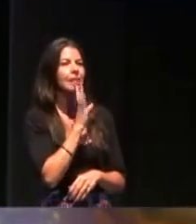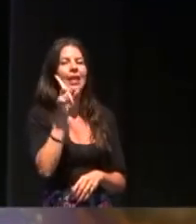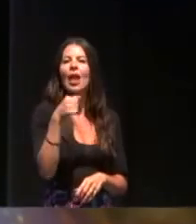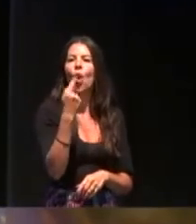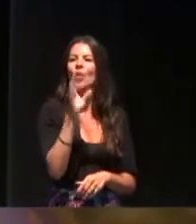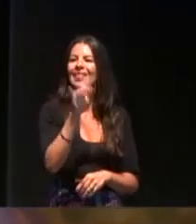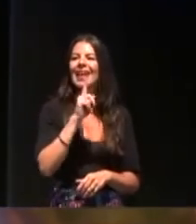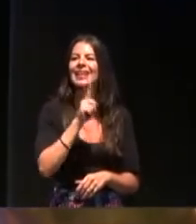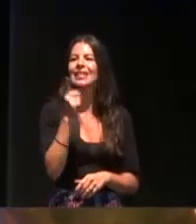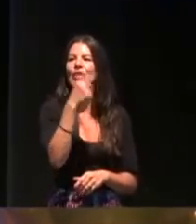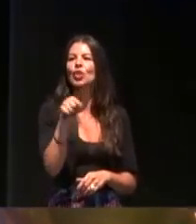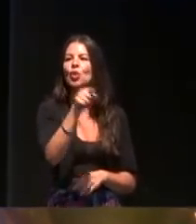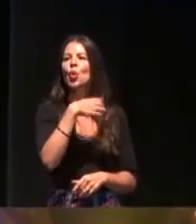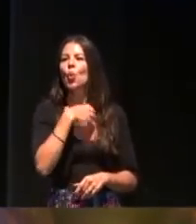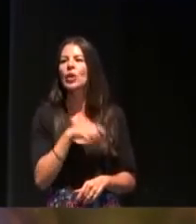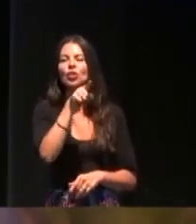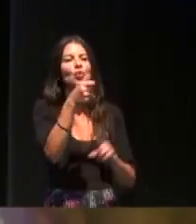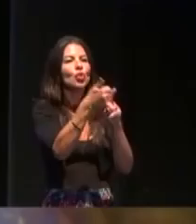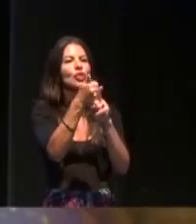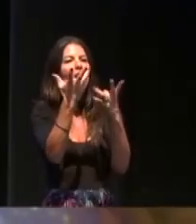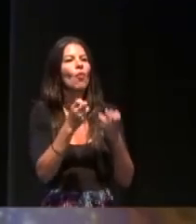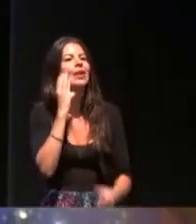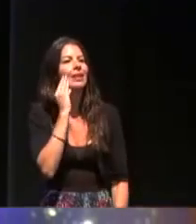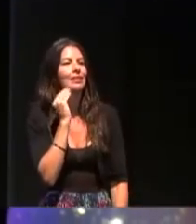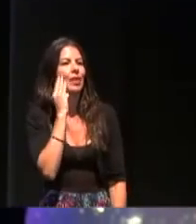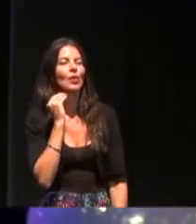only that which you would wish to experience.